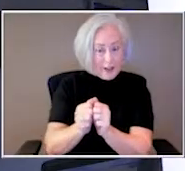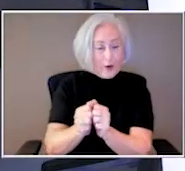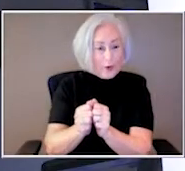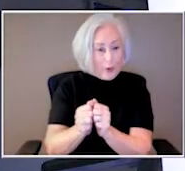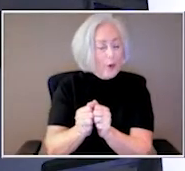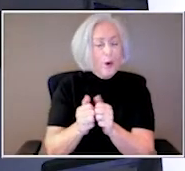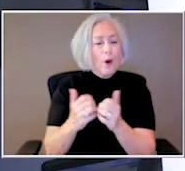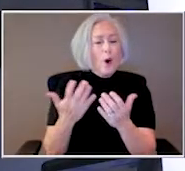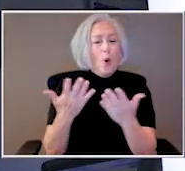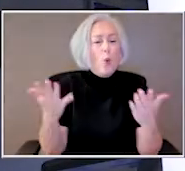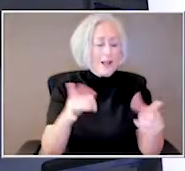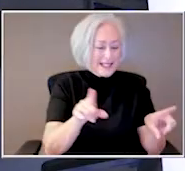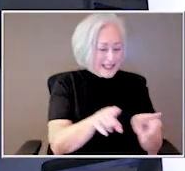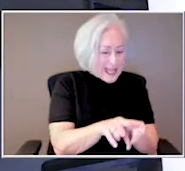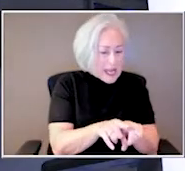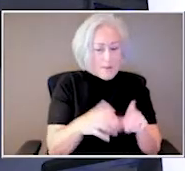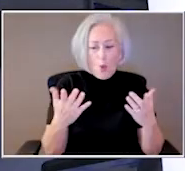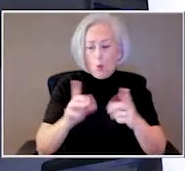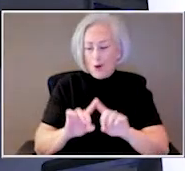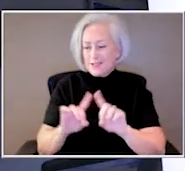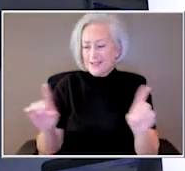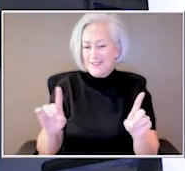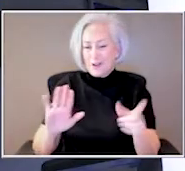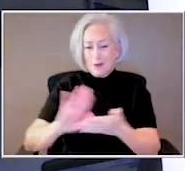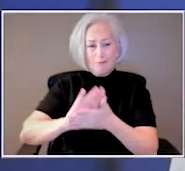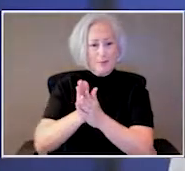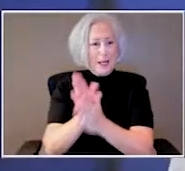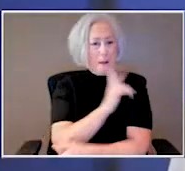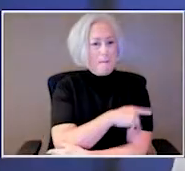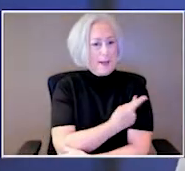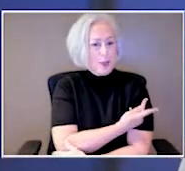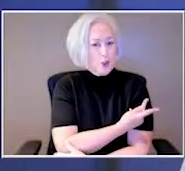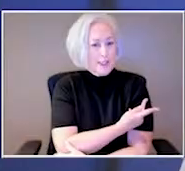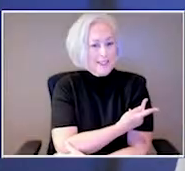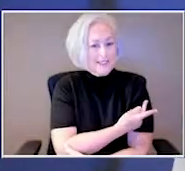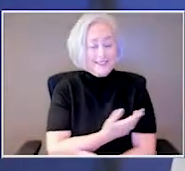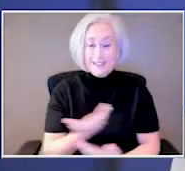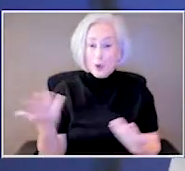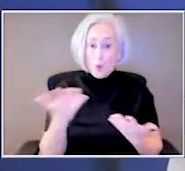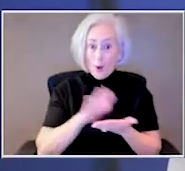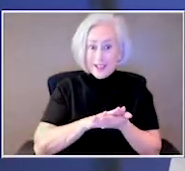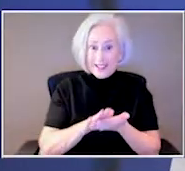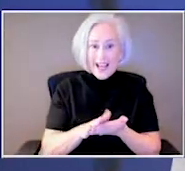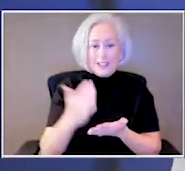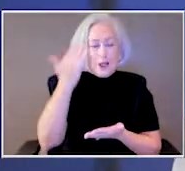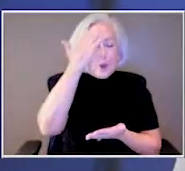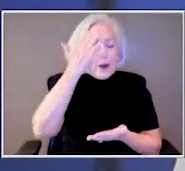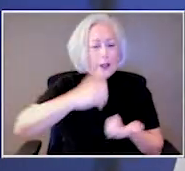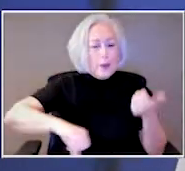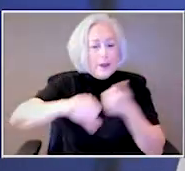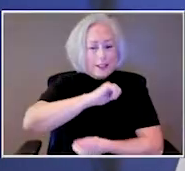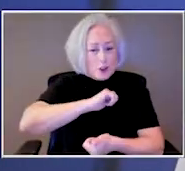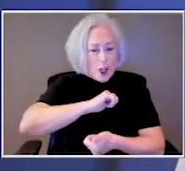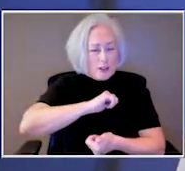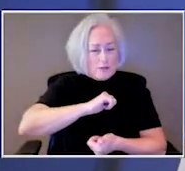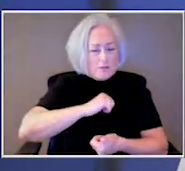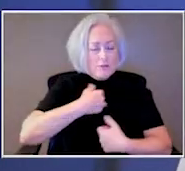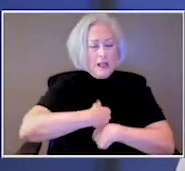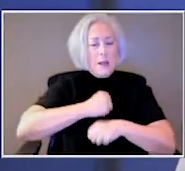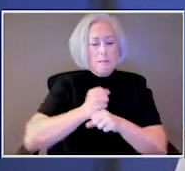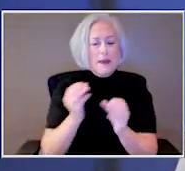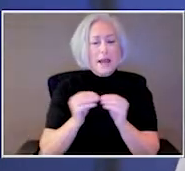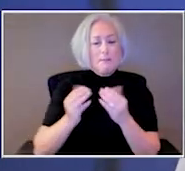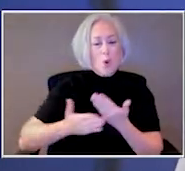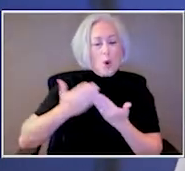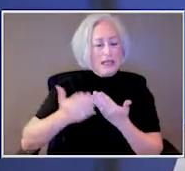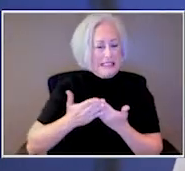what's the same when you already have that connection established? Well, the nice thing is that we knew each other, and so that made it easier in some parts.